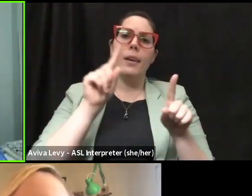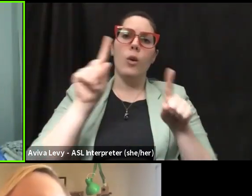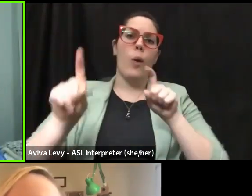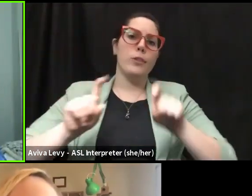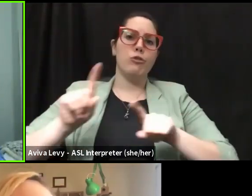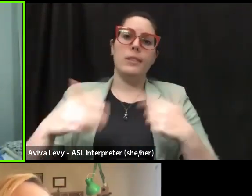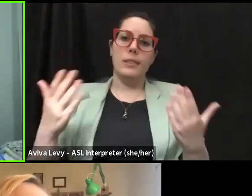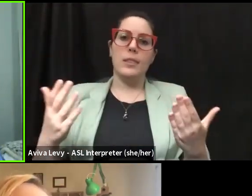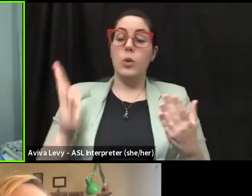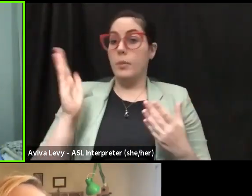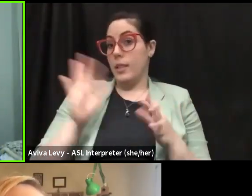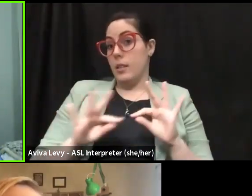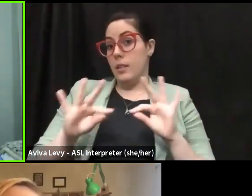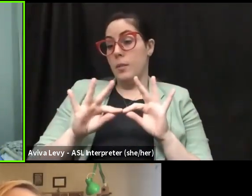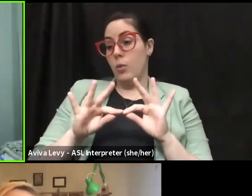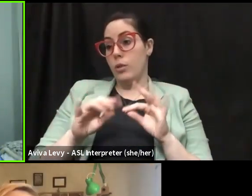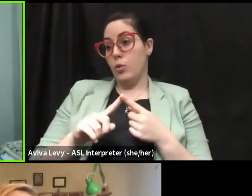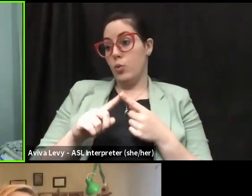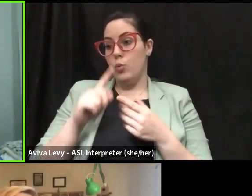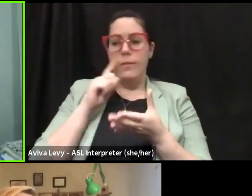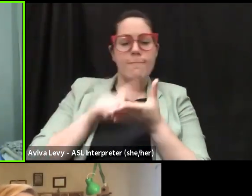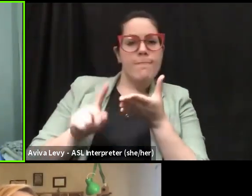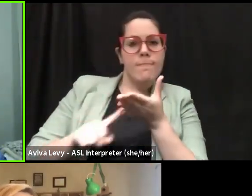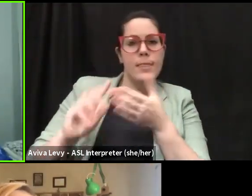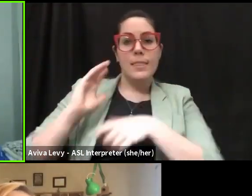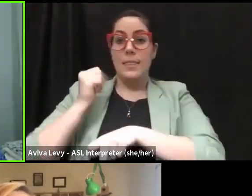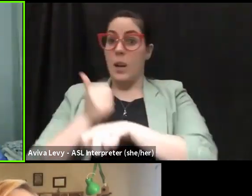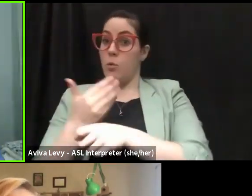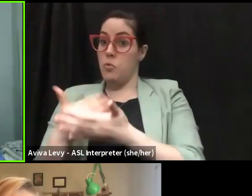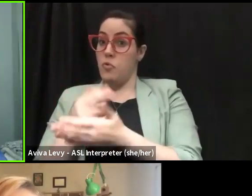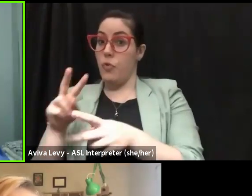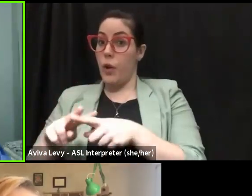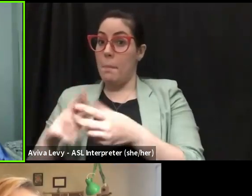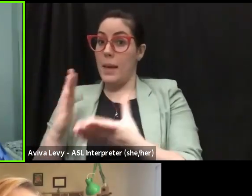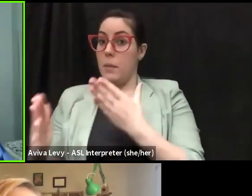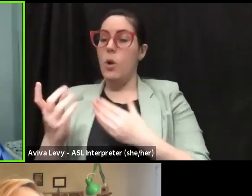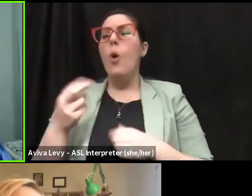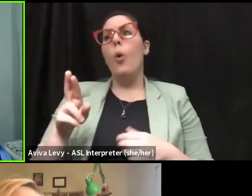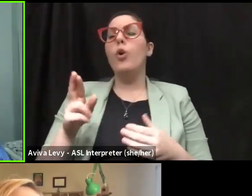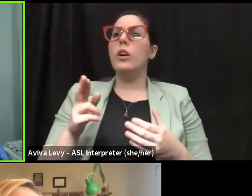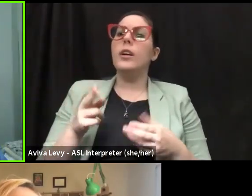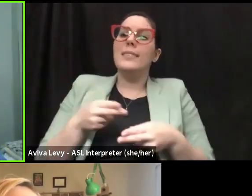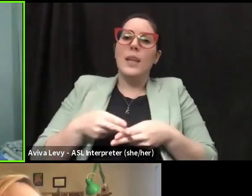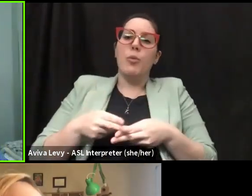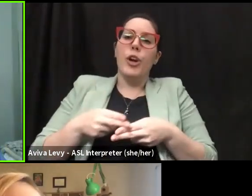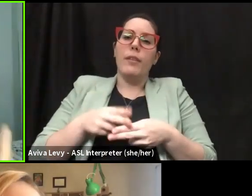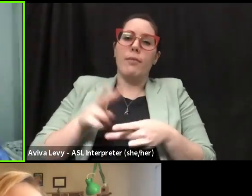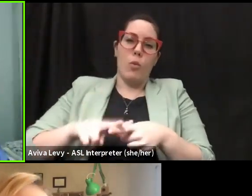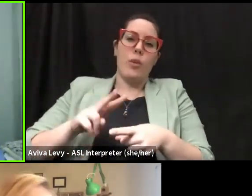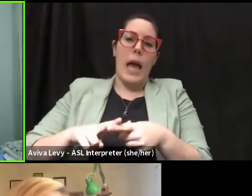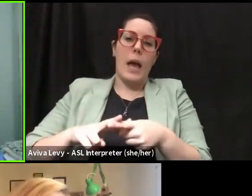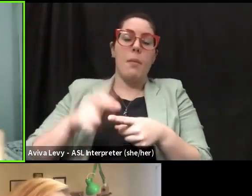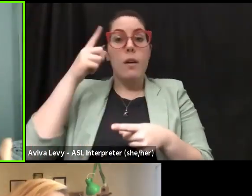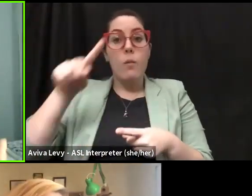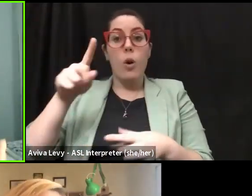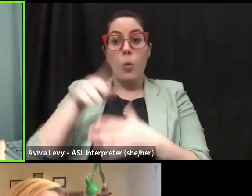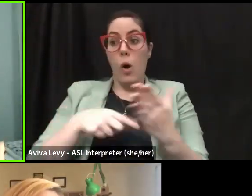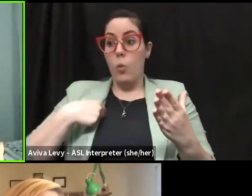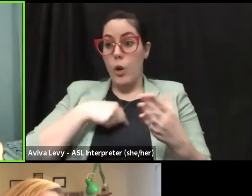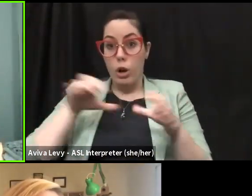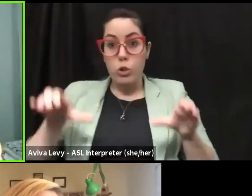to investigate a new vocabulary, or at least an interim vocabulary, for what we're doing to